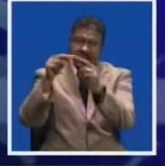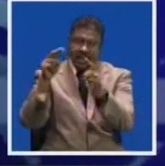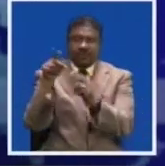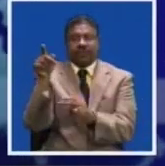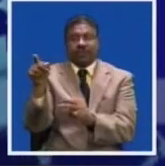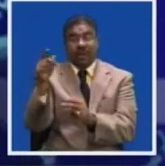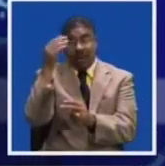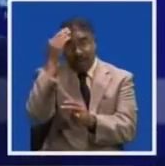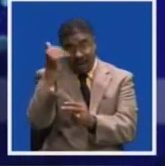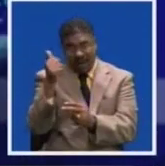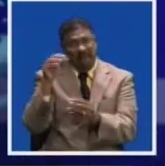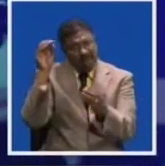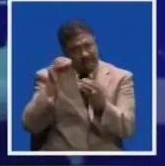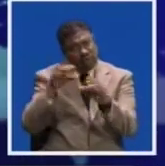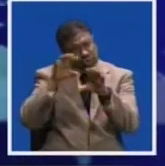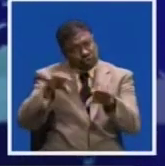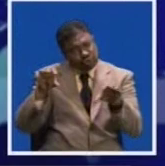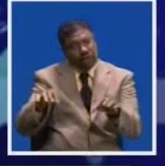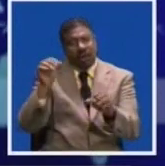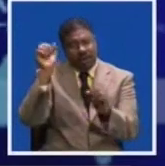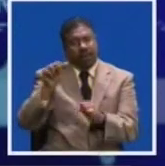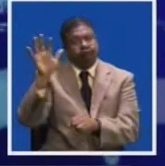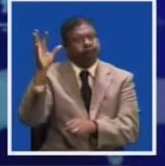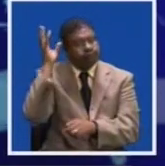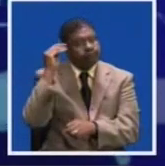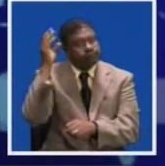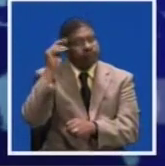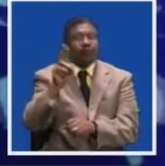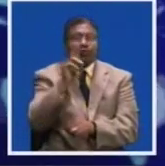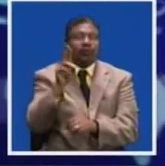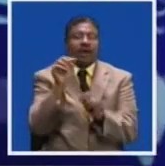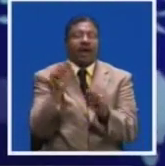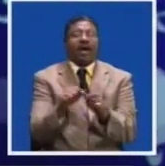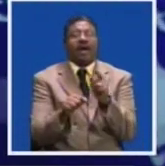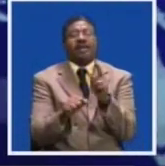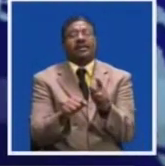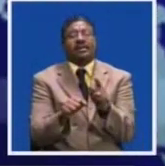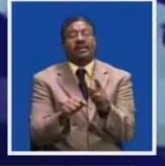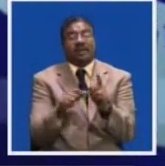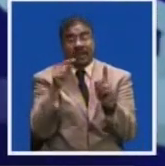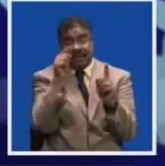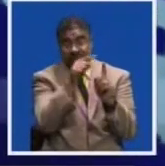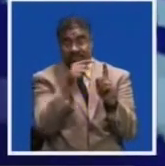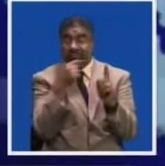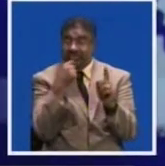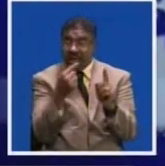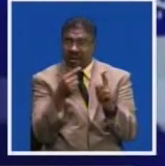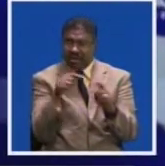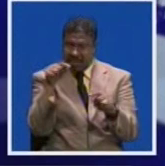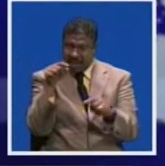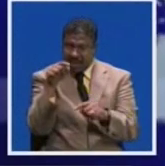an opportunity to more children to explore their potential in singing. The ZNBC Director General says the national broadcaster